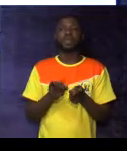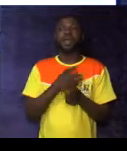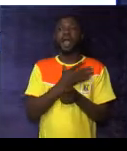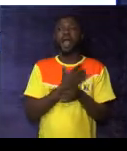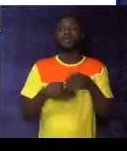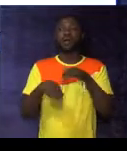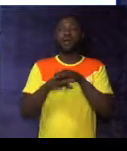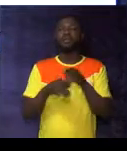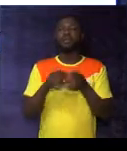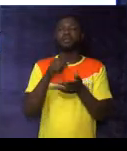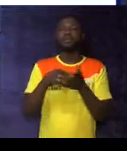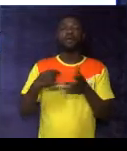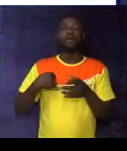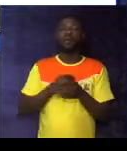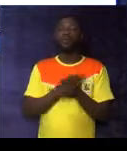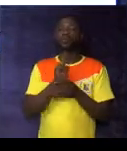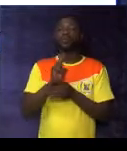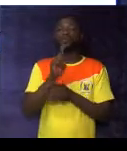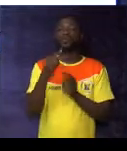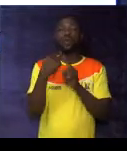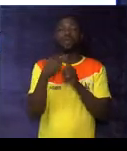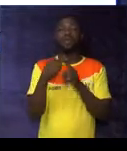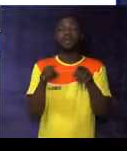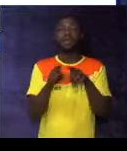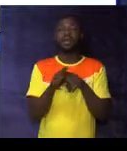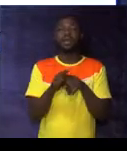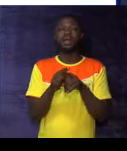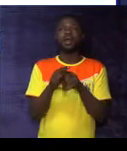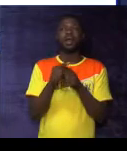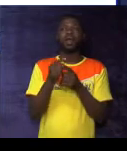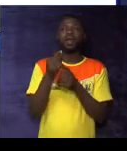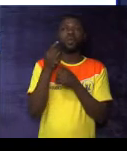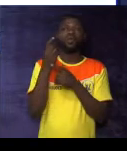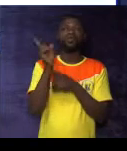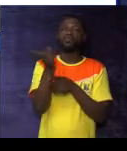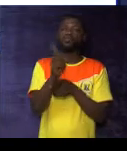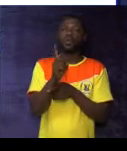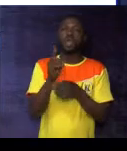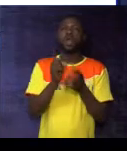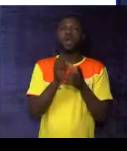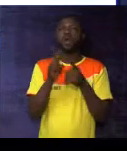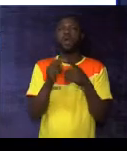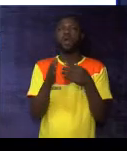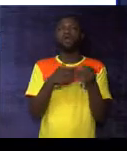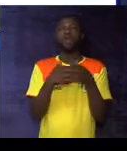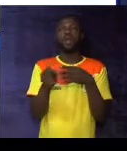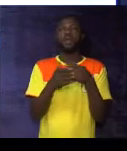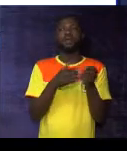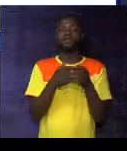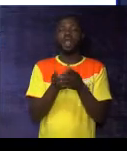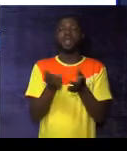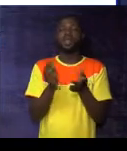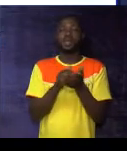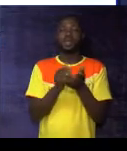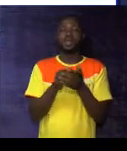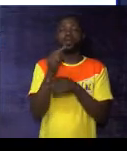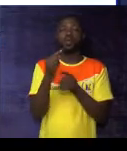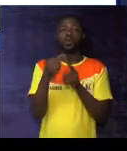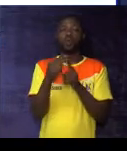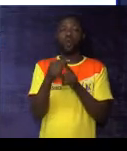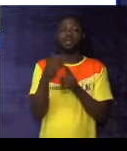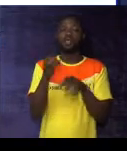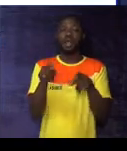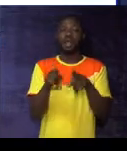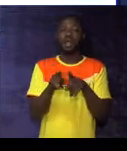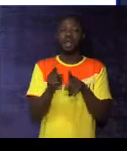place. And under this, we use words like where or wherever. I repeat that.